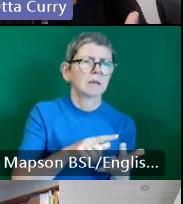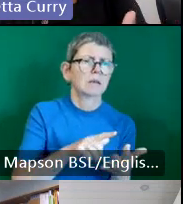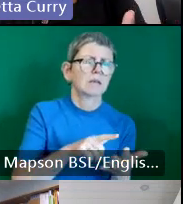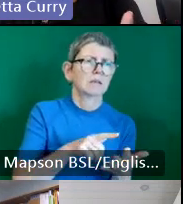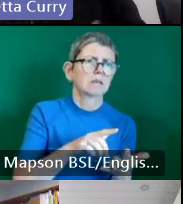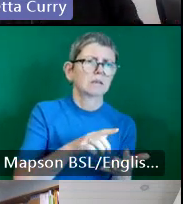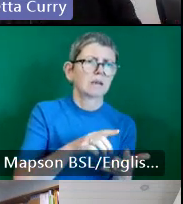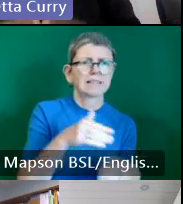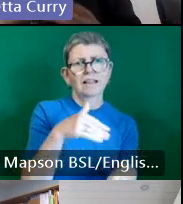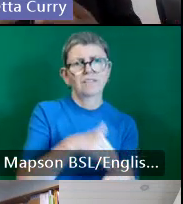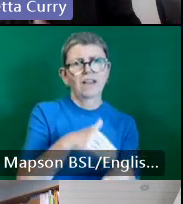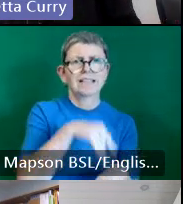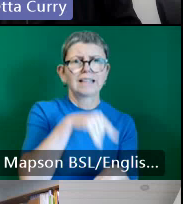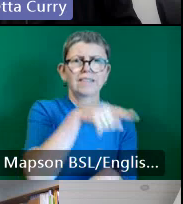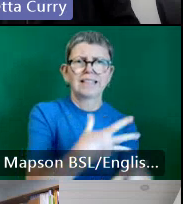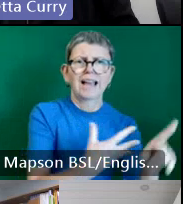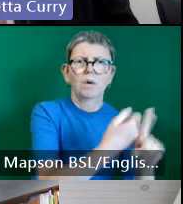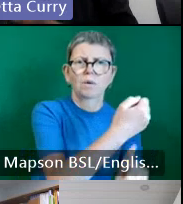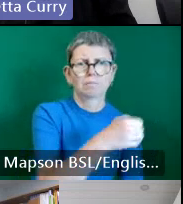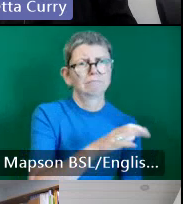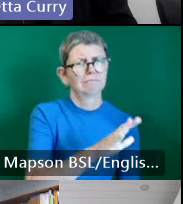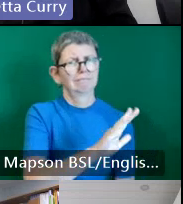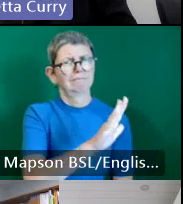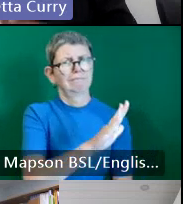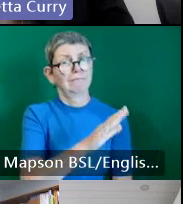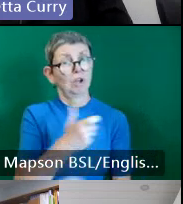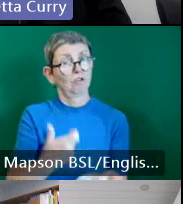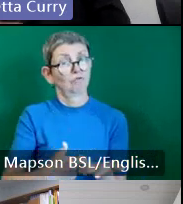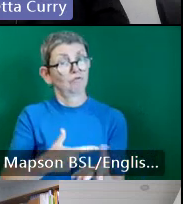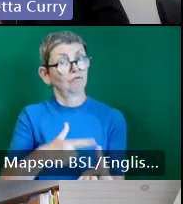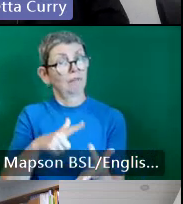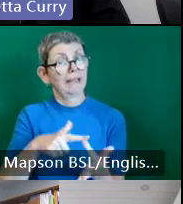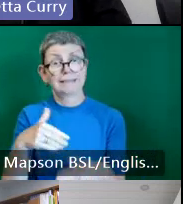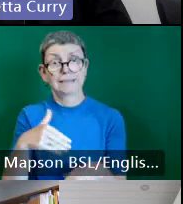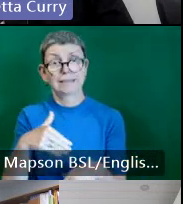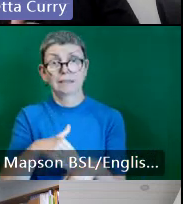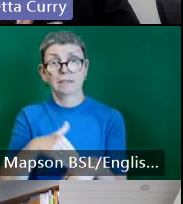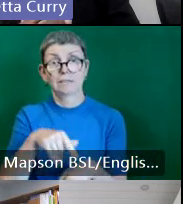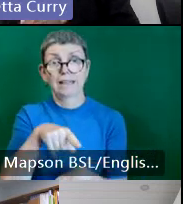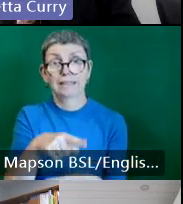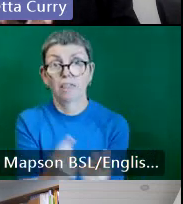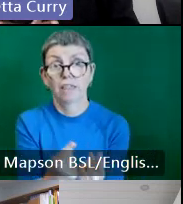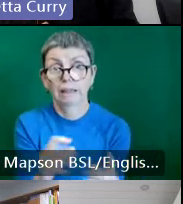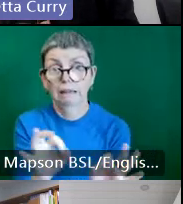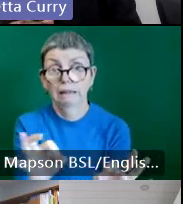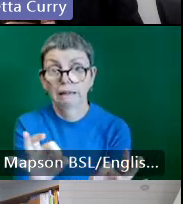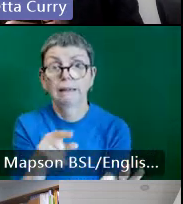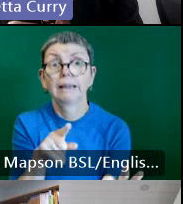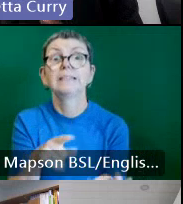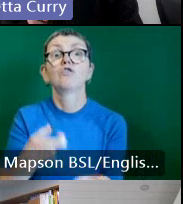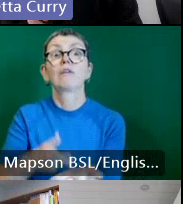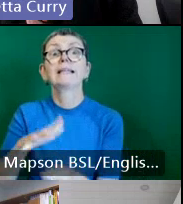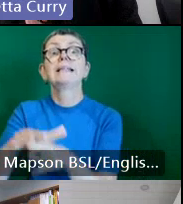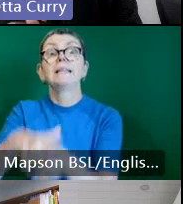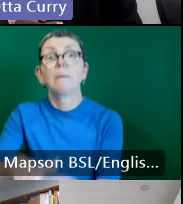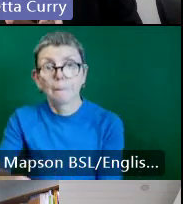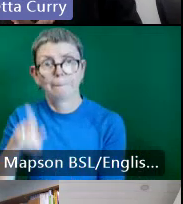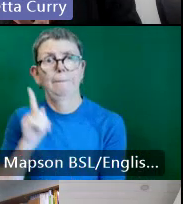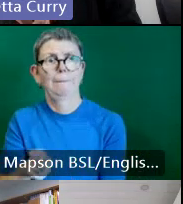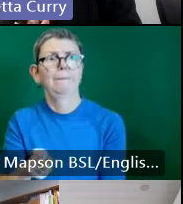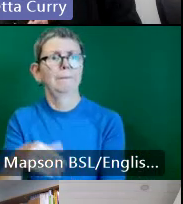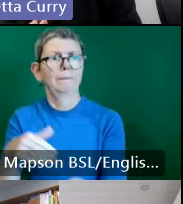race didn't cause the outcome. More likely, racism, the experiences of racism, caused particular outcomes. And this definition by Brenda Fields is